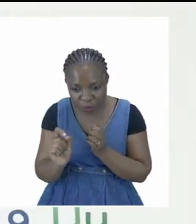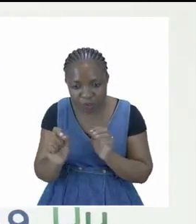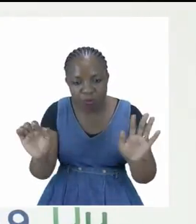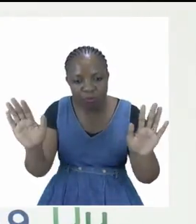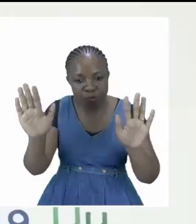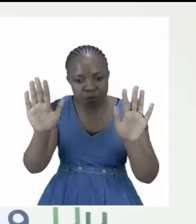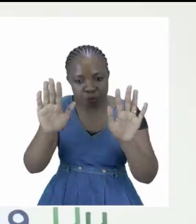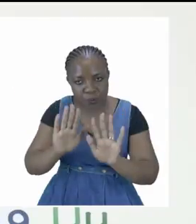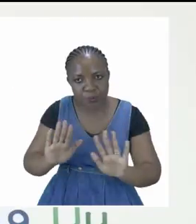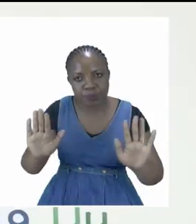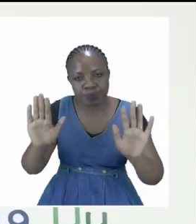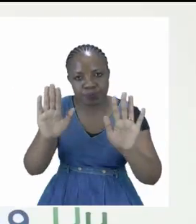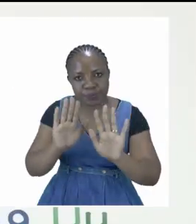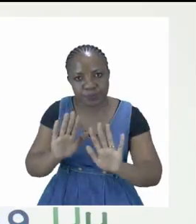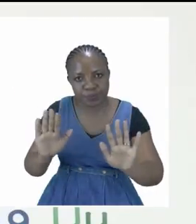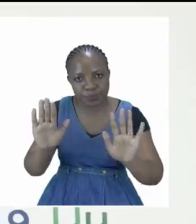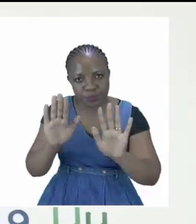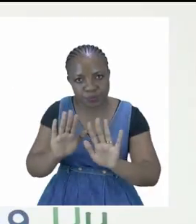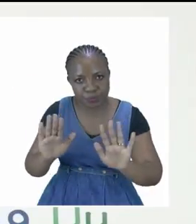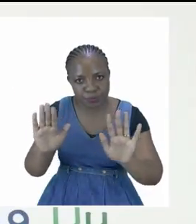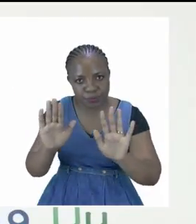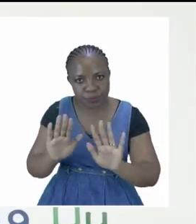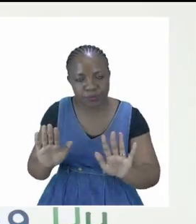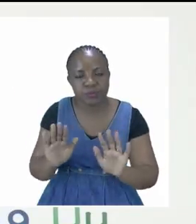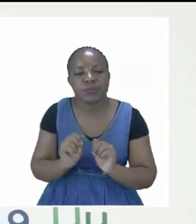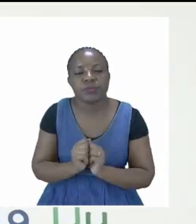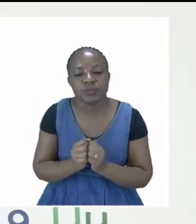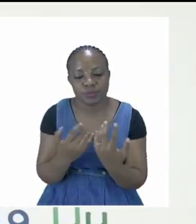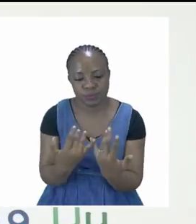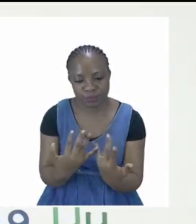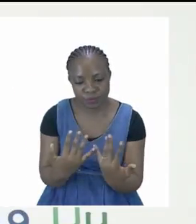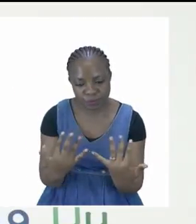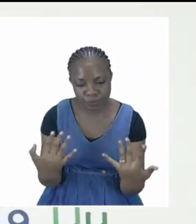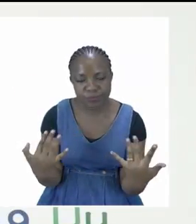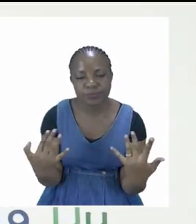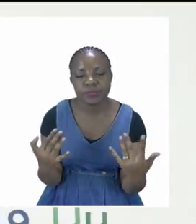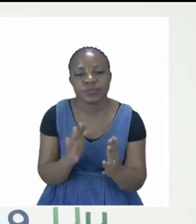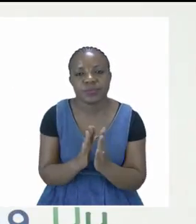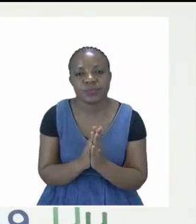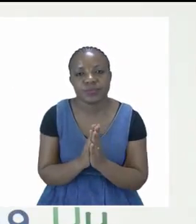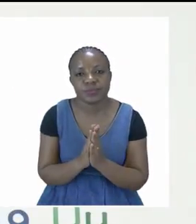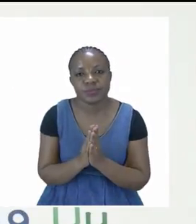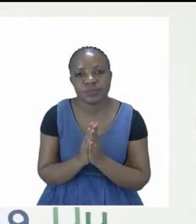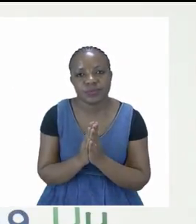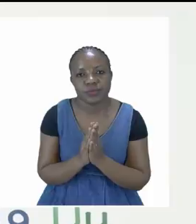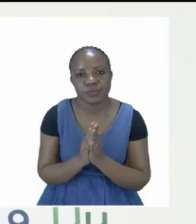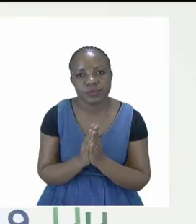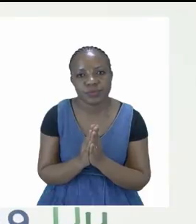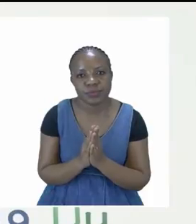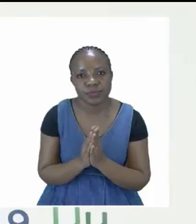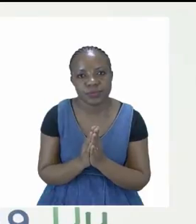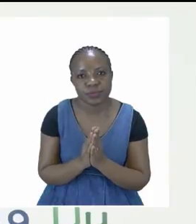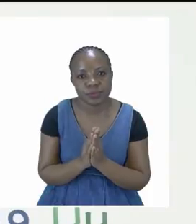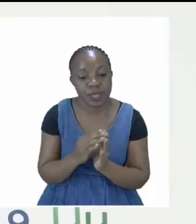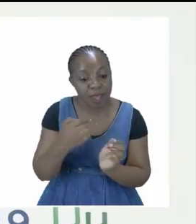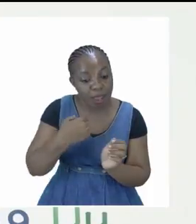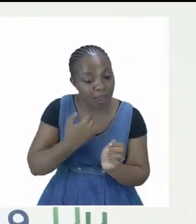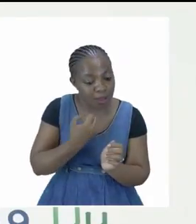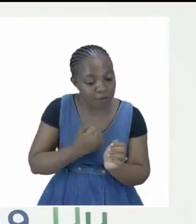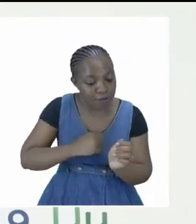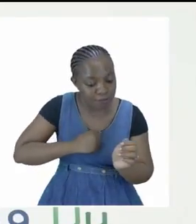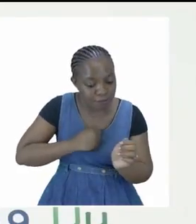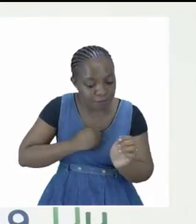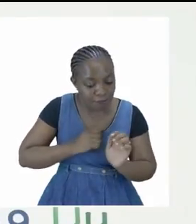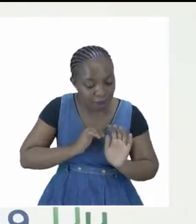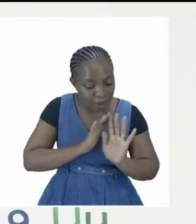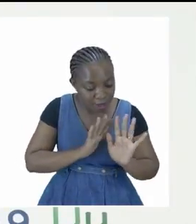we need to land on the number and color it green. So I have my green color and I have